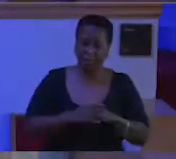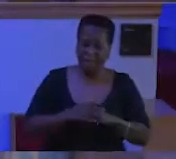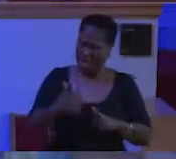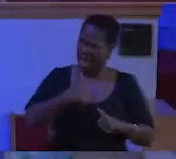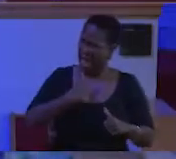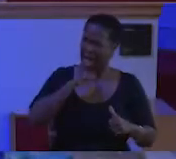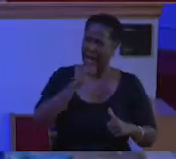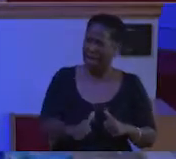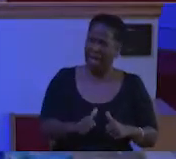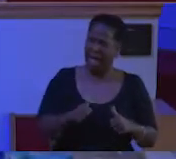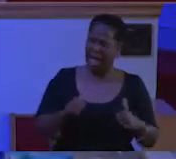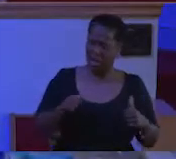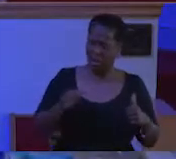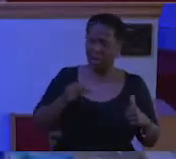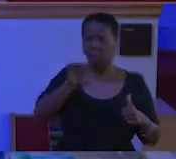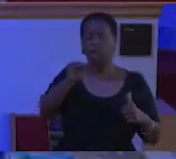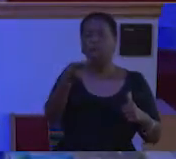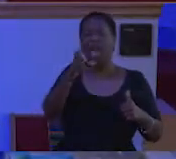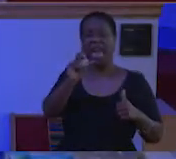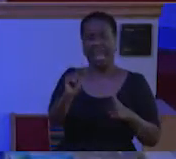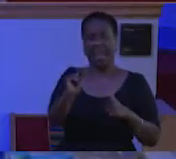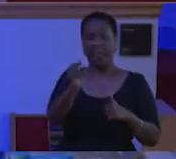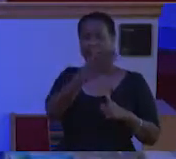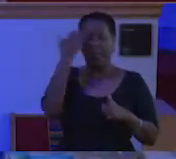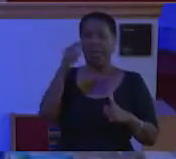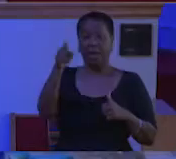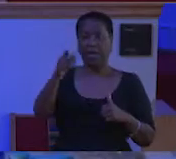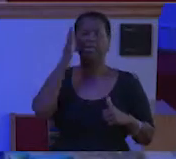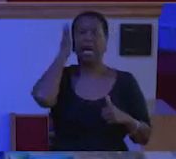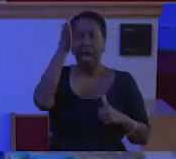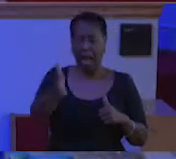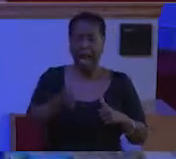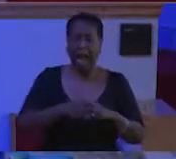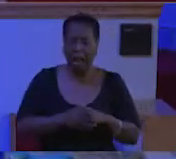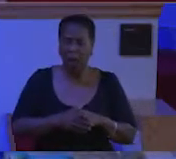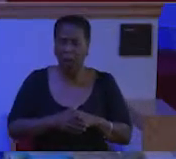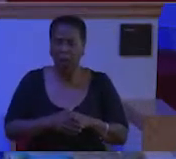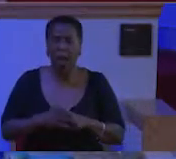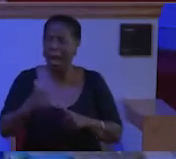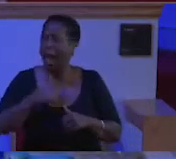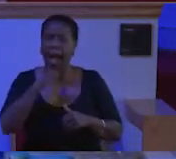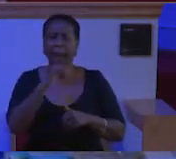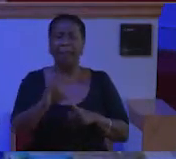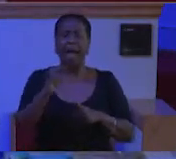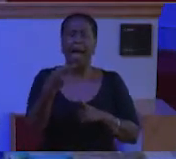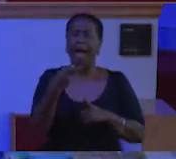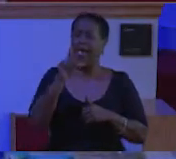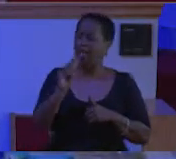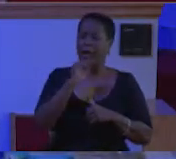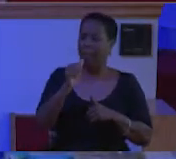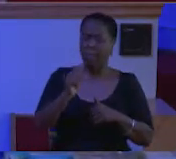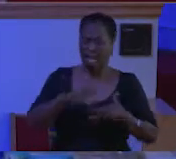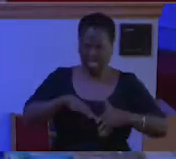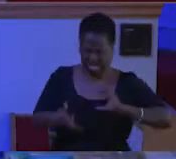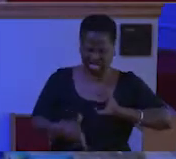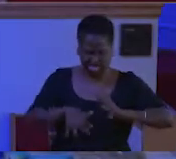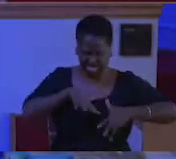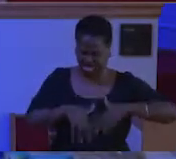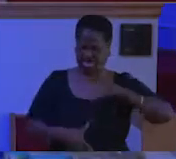I'm not shaken. Because I'm on a bedrock, I'm not tore up from the flow